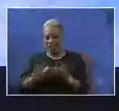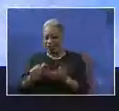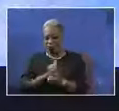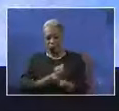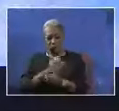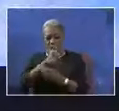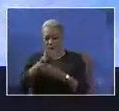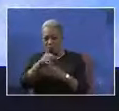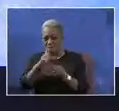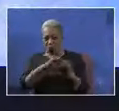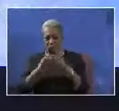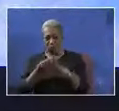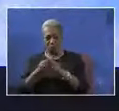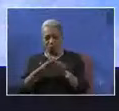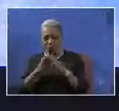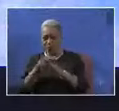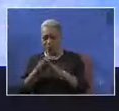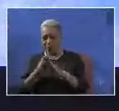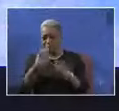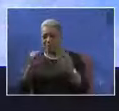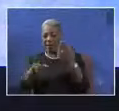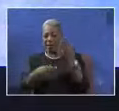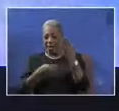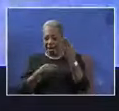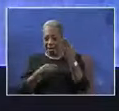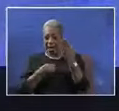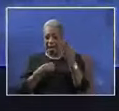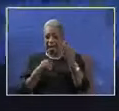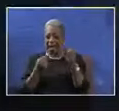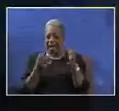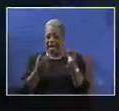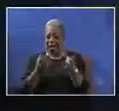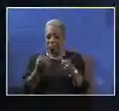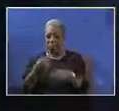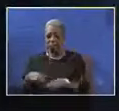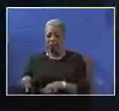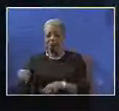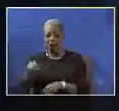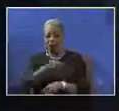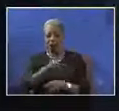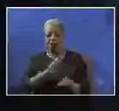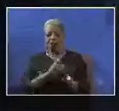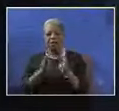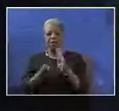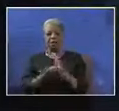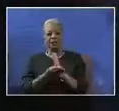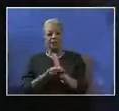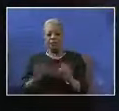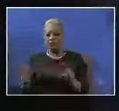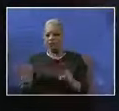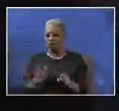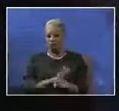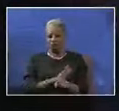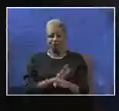Jerusalem, I want you to be merciful and be